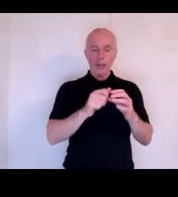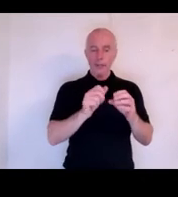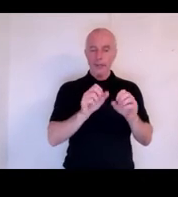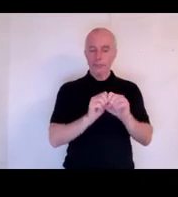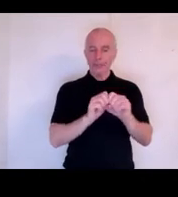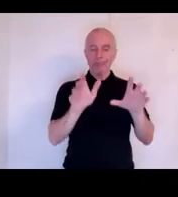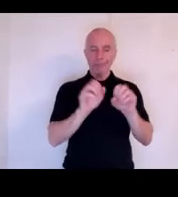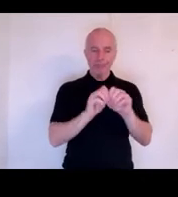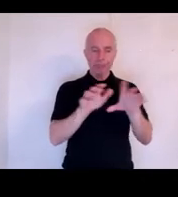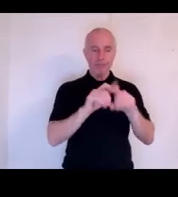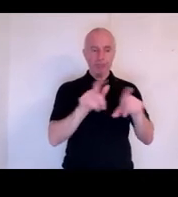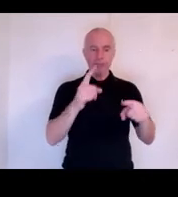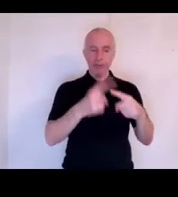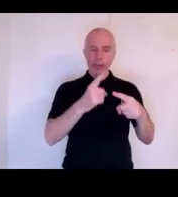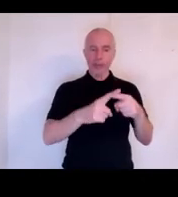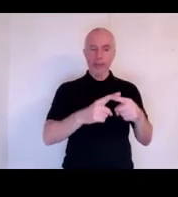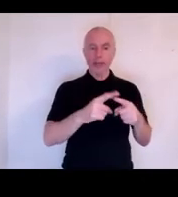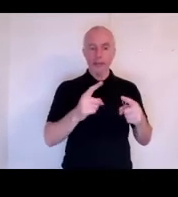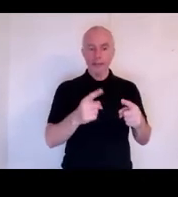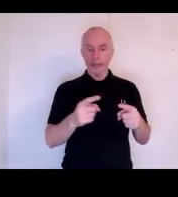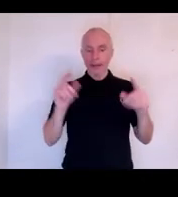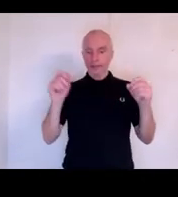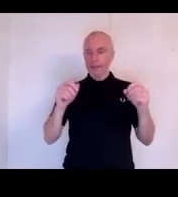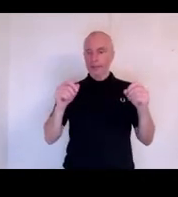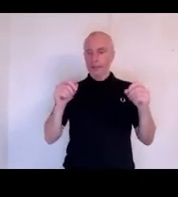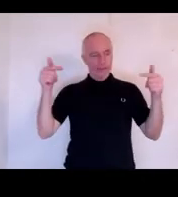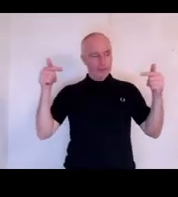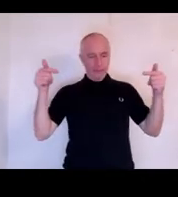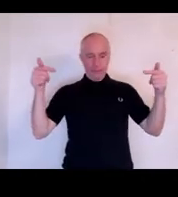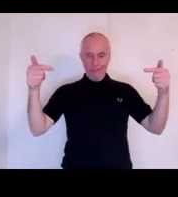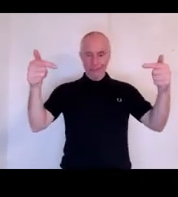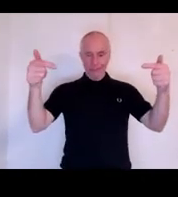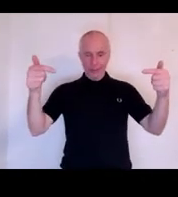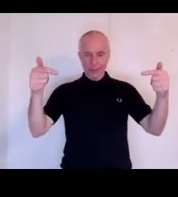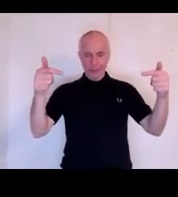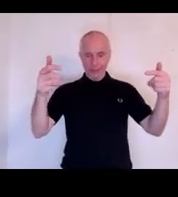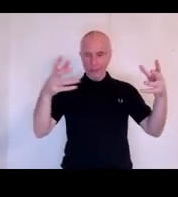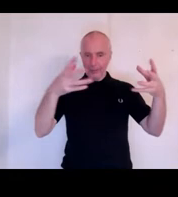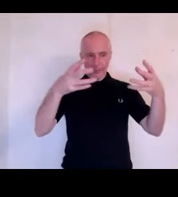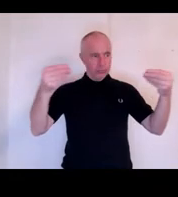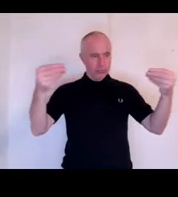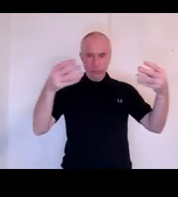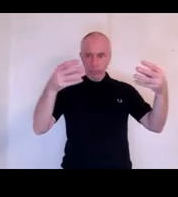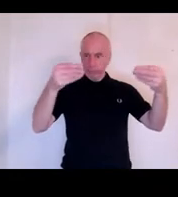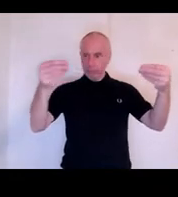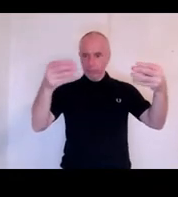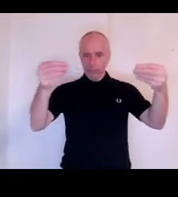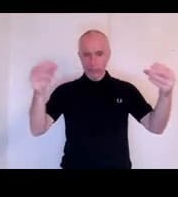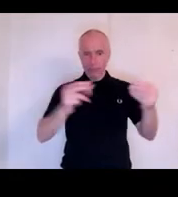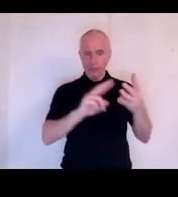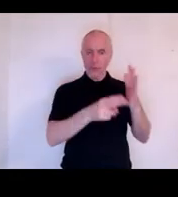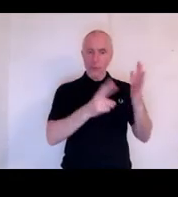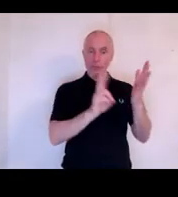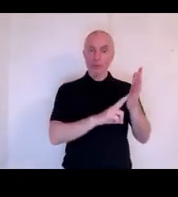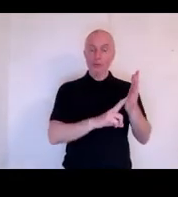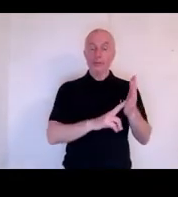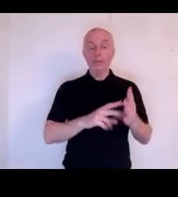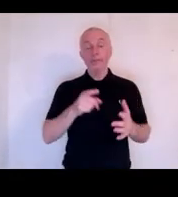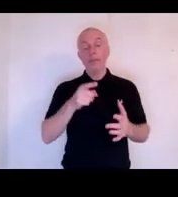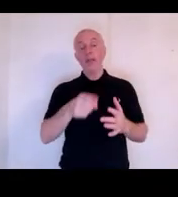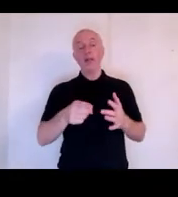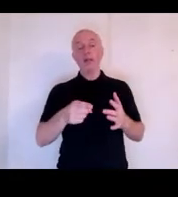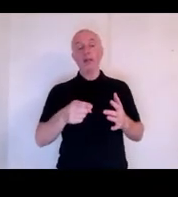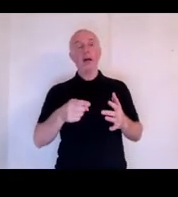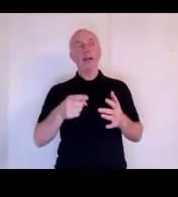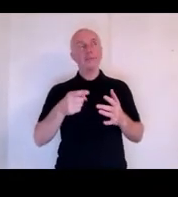this system. And we have lots of detectors around the outside to detect those neutrons. And that starts to help us understand